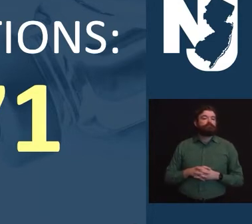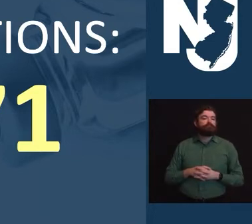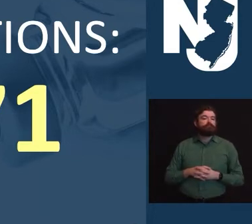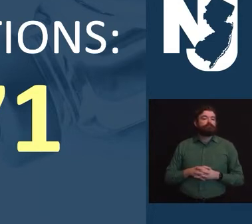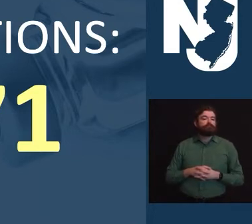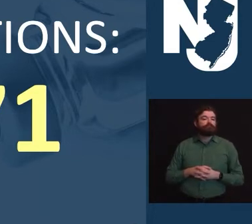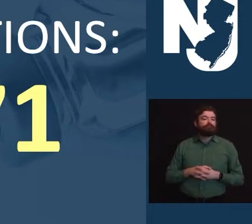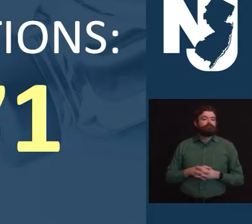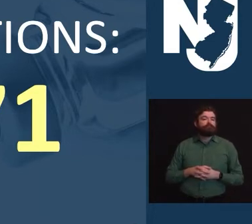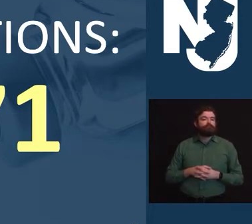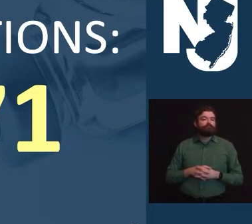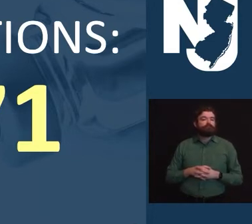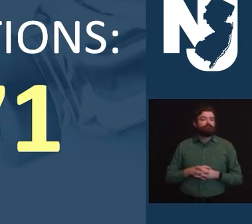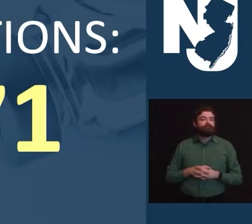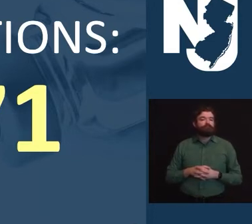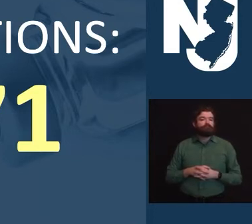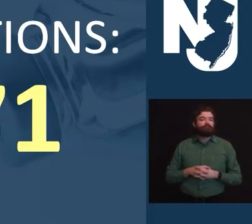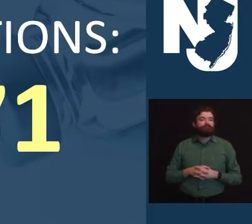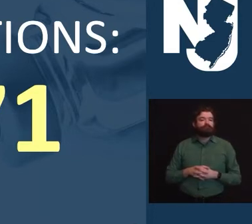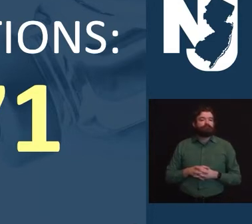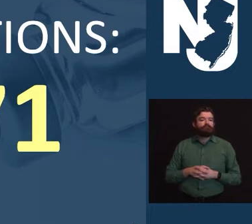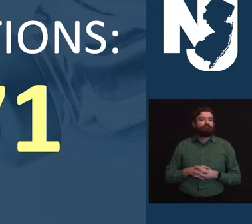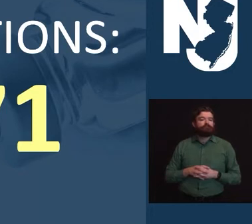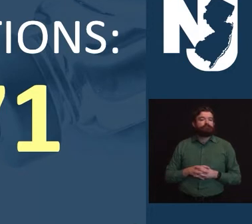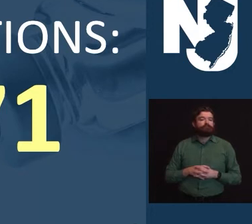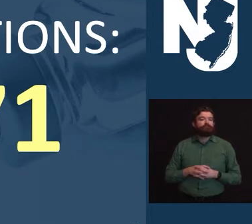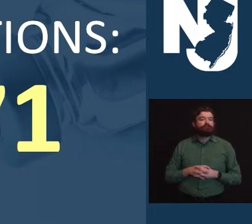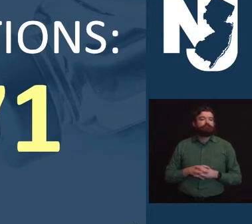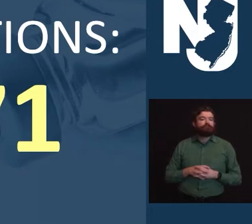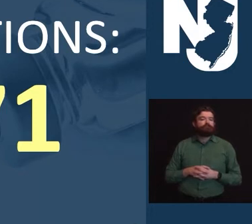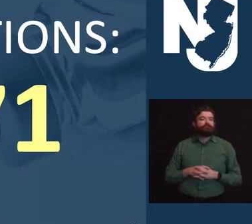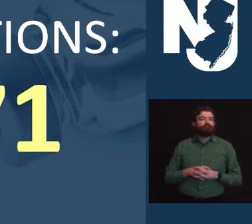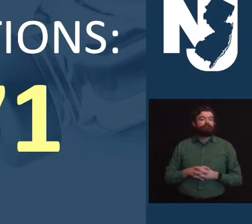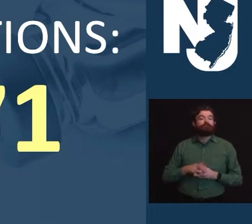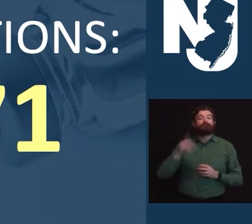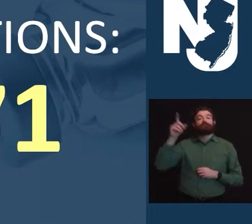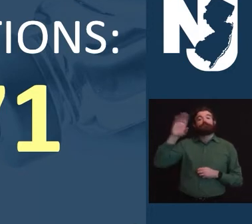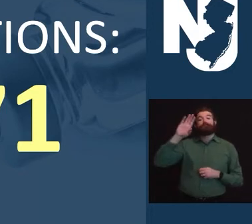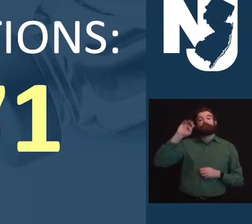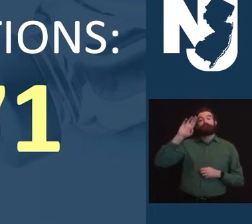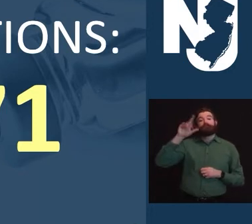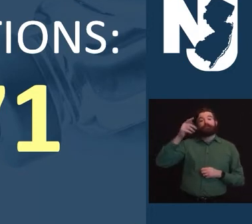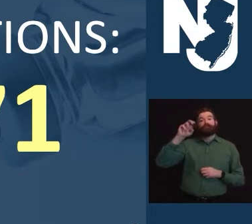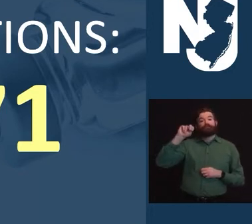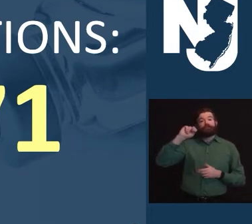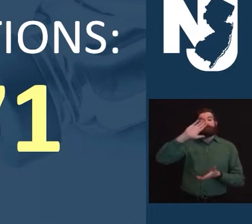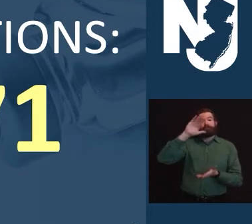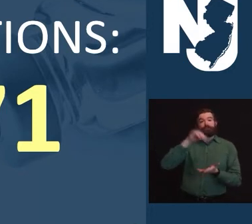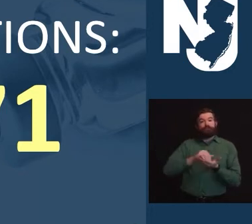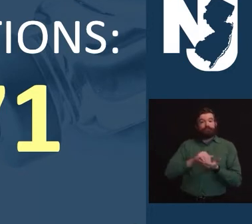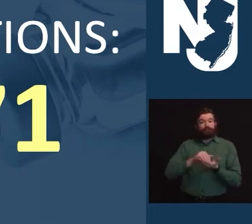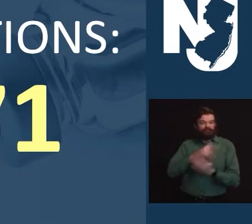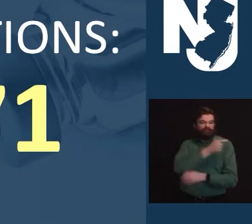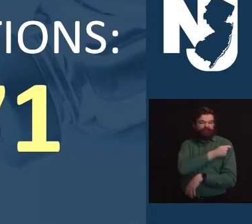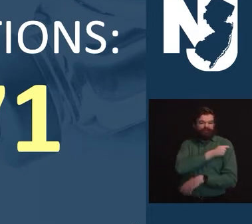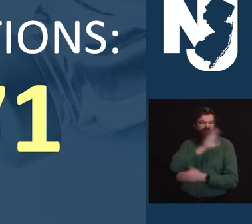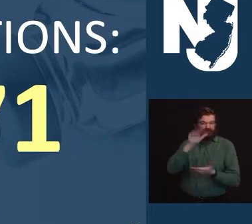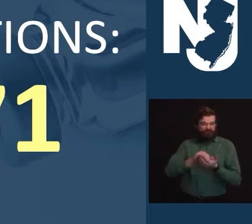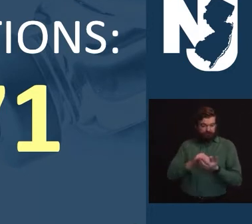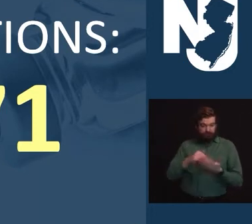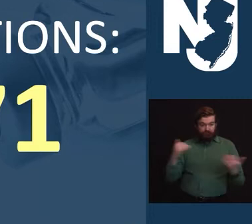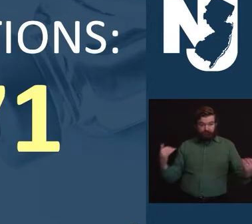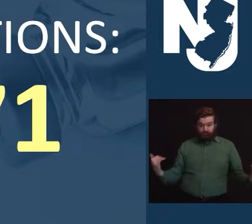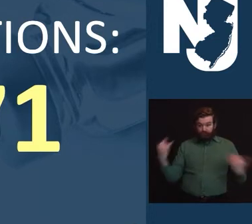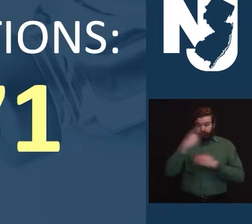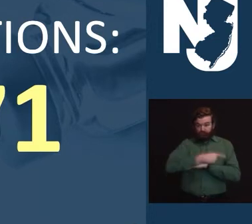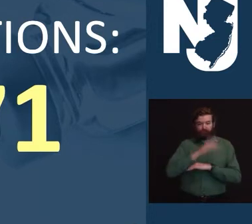versus where we have to be or want to be. They're going to do 800 vaccinations today at that site, as you and I heard, Pat.